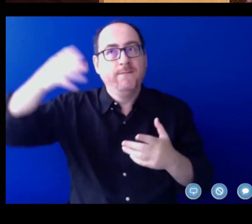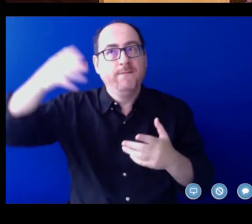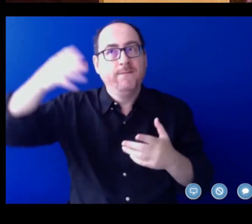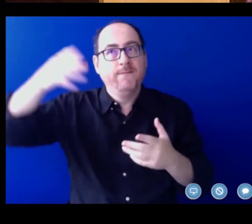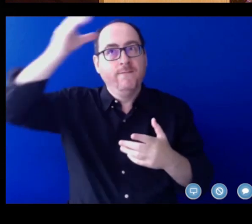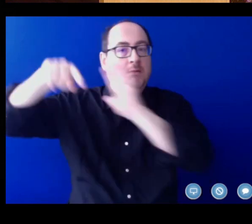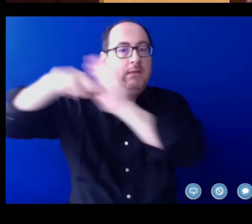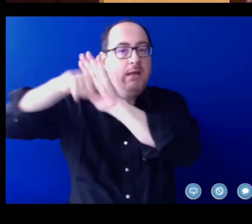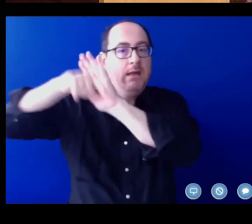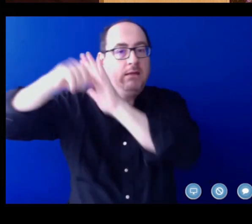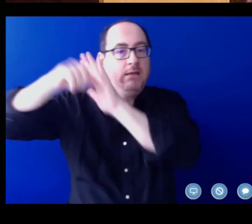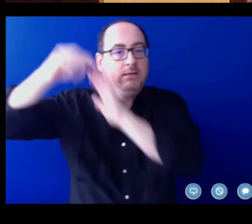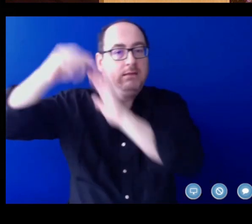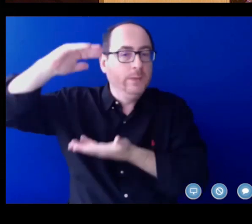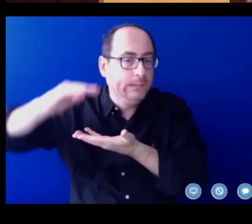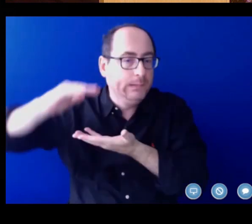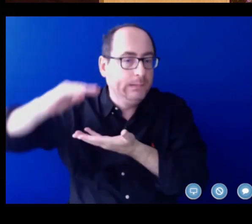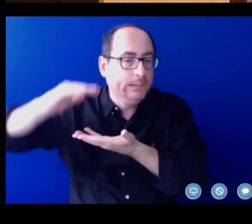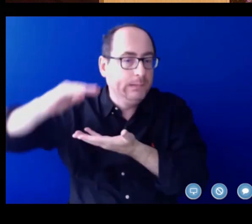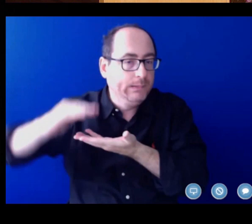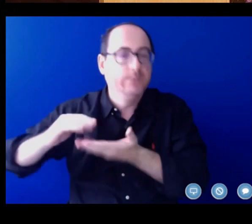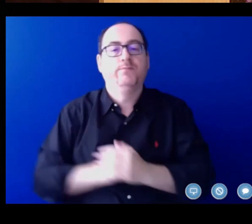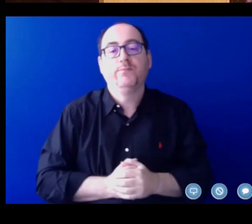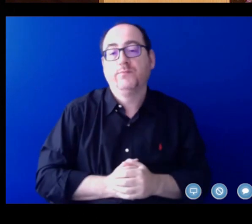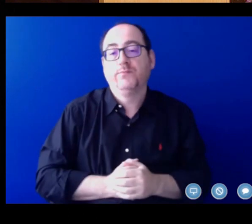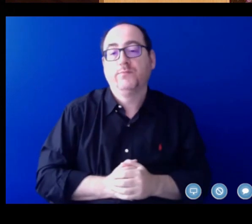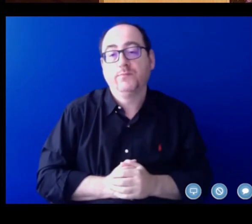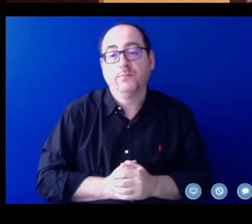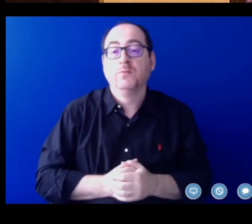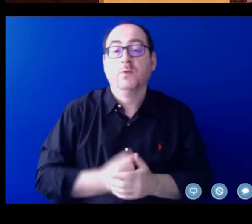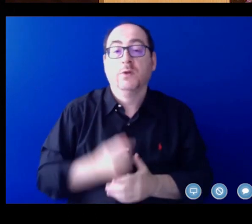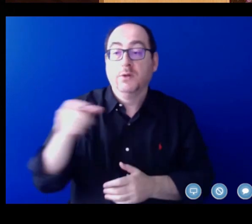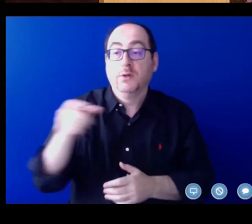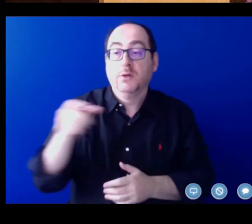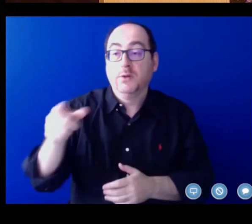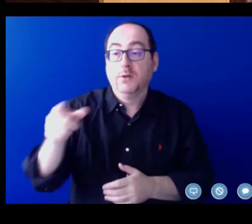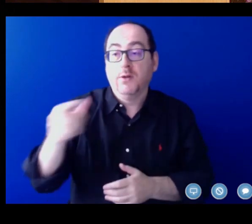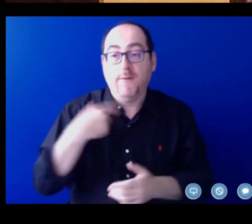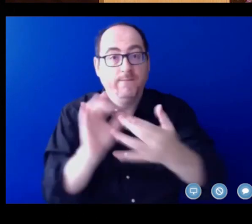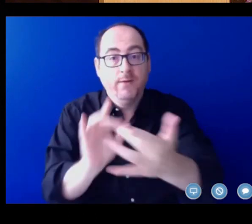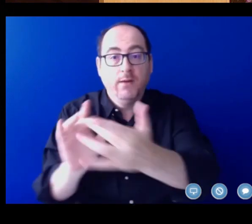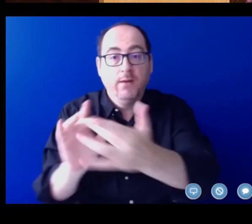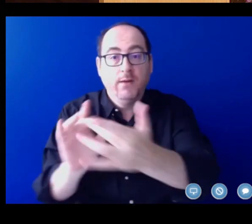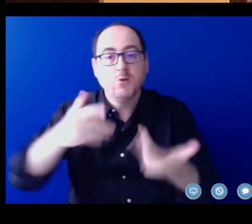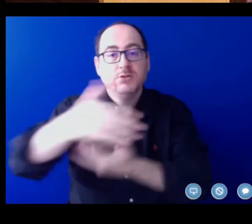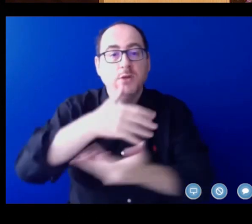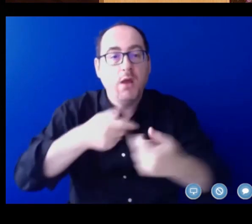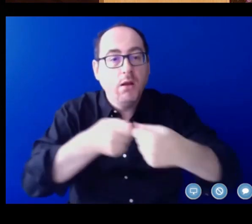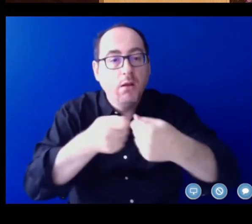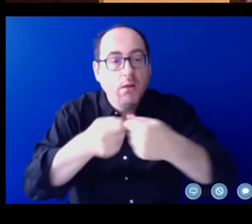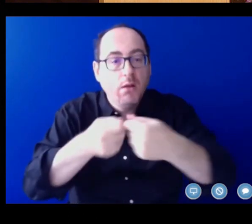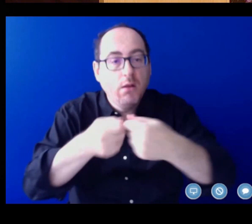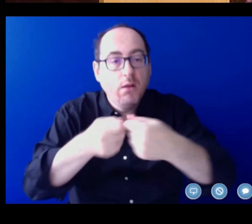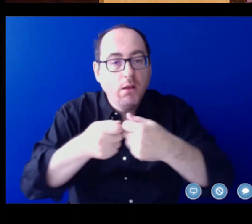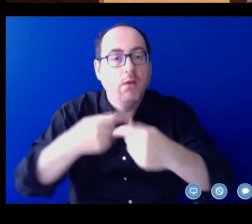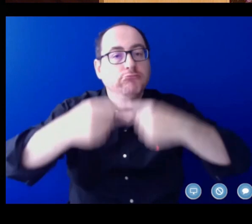It also works to develop social connections and networks through bringing volunteers into the classroom, bringing in support agencies, and,